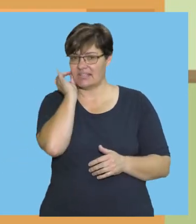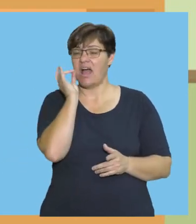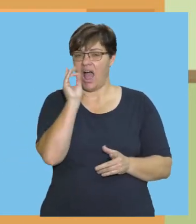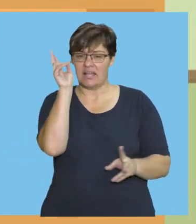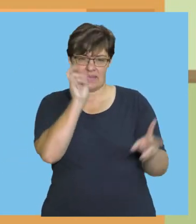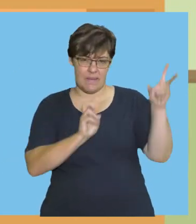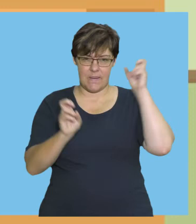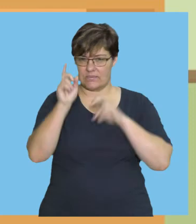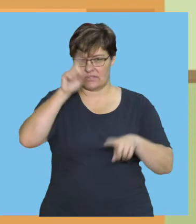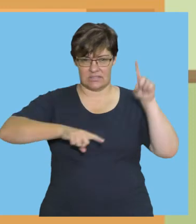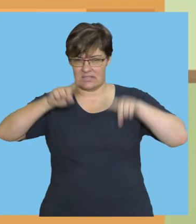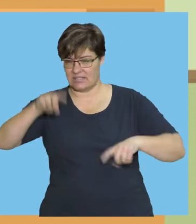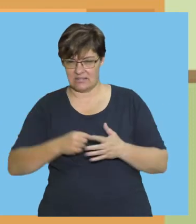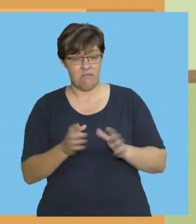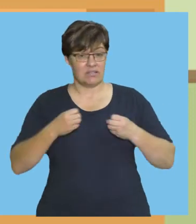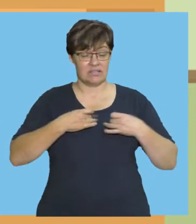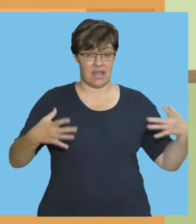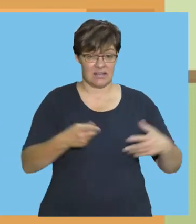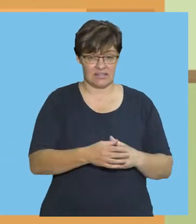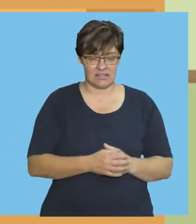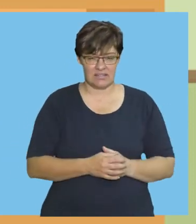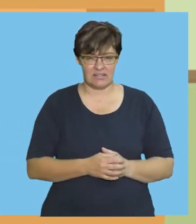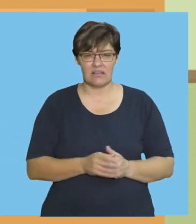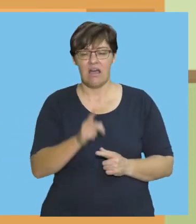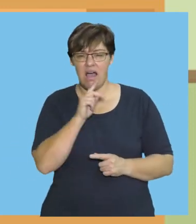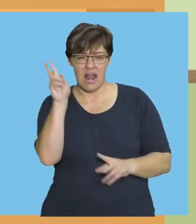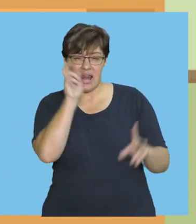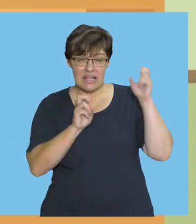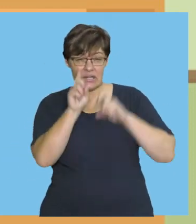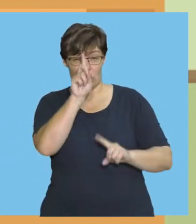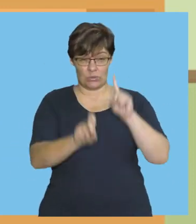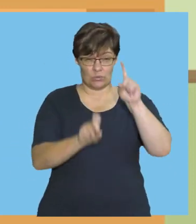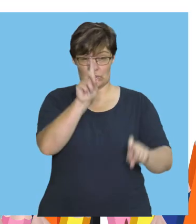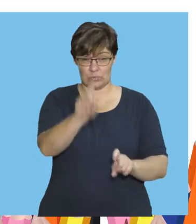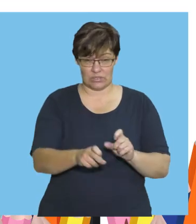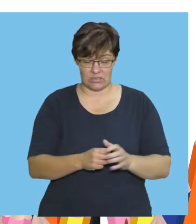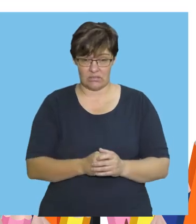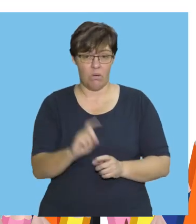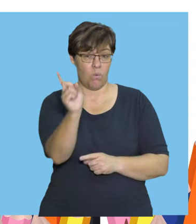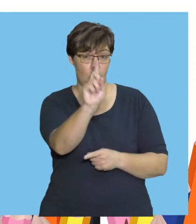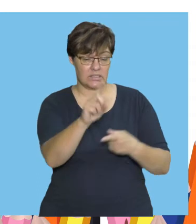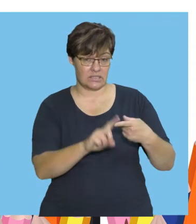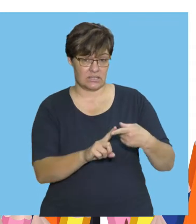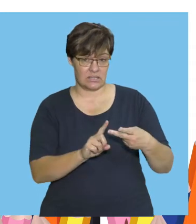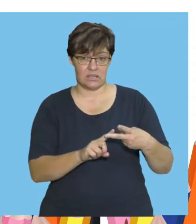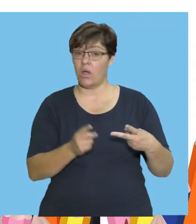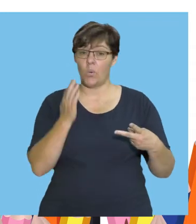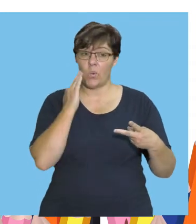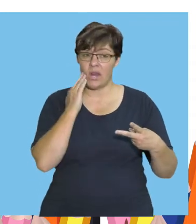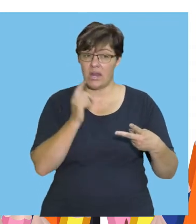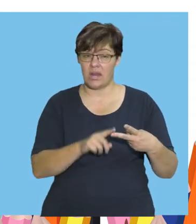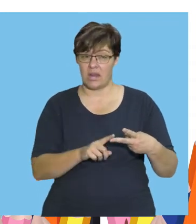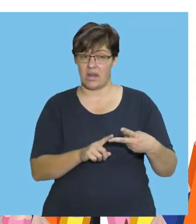the sounds. Let's begin. Listen to these question words. What?